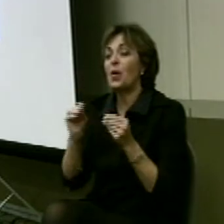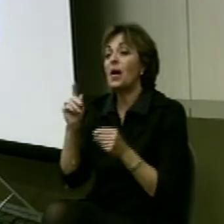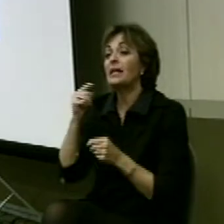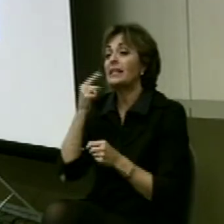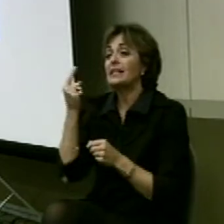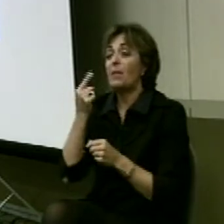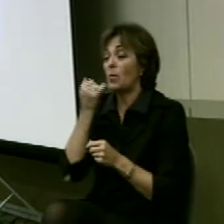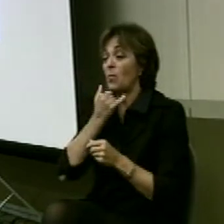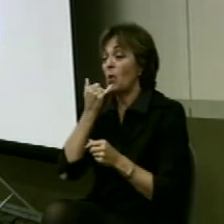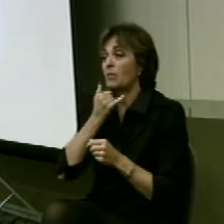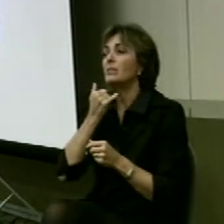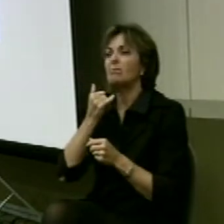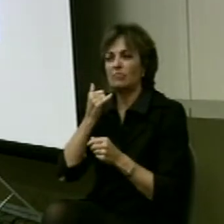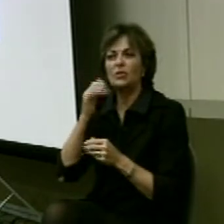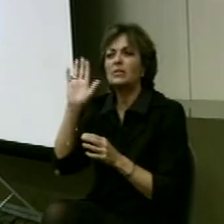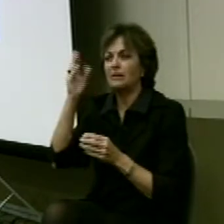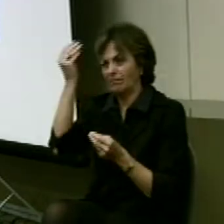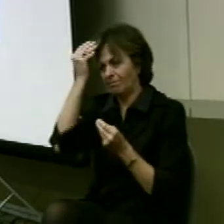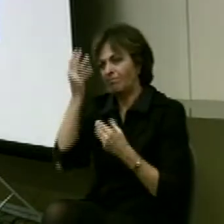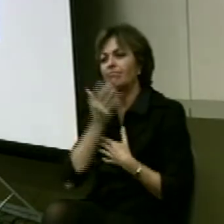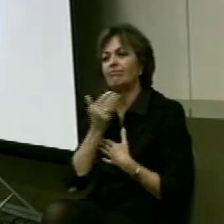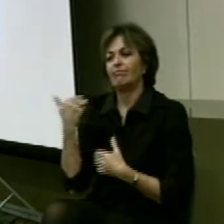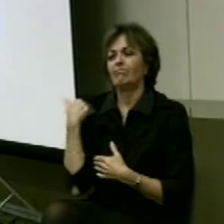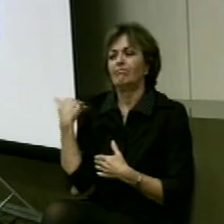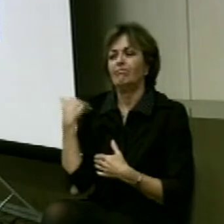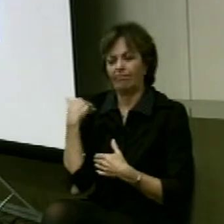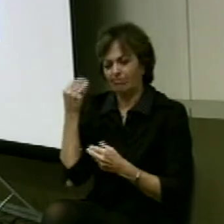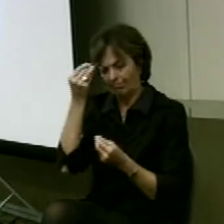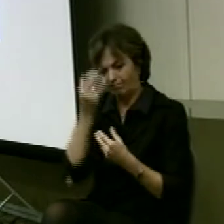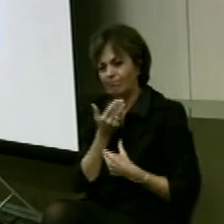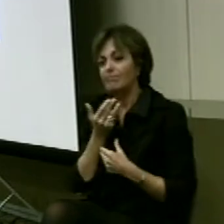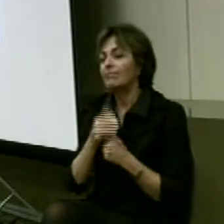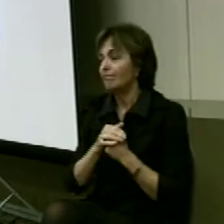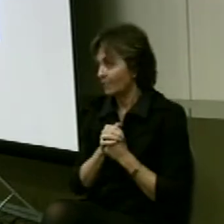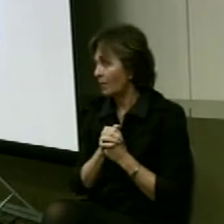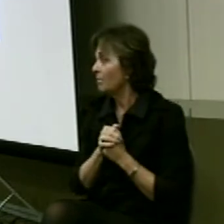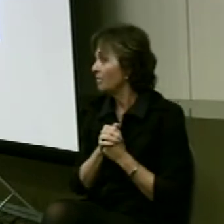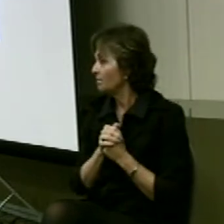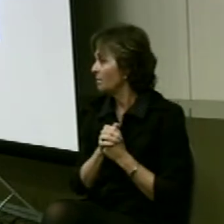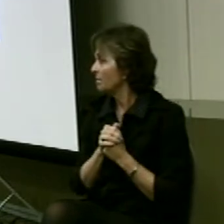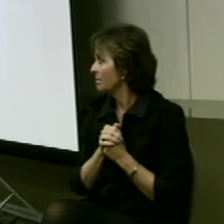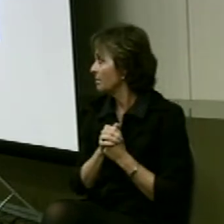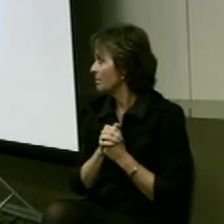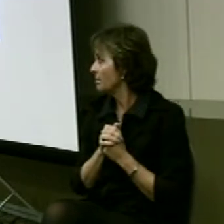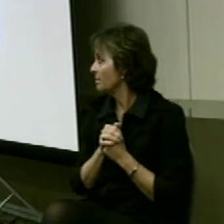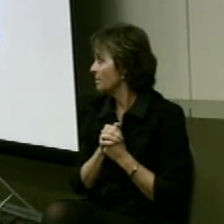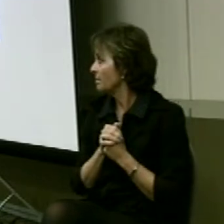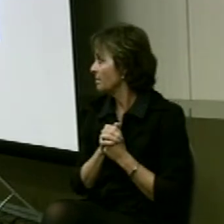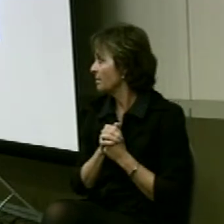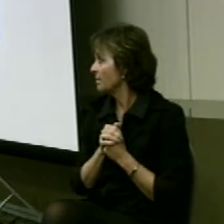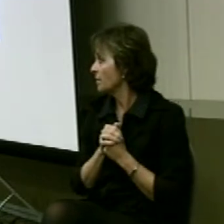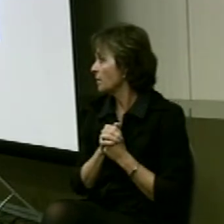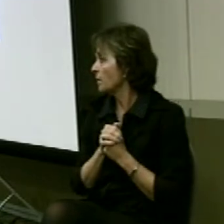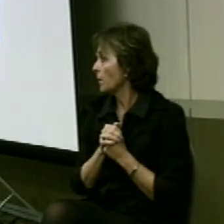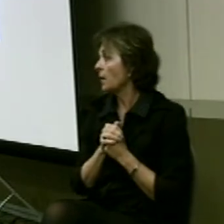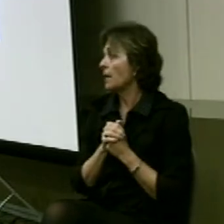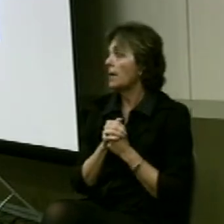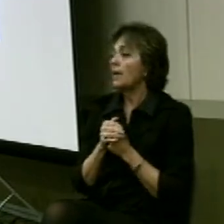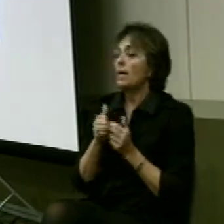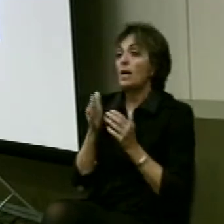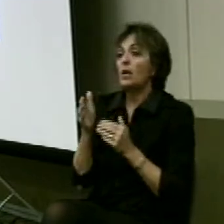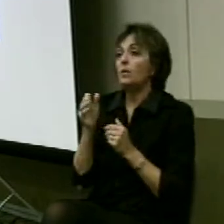is a real life story. If I say something inaccurate, if you could please just jump in and say, no, that's not the way it was. It was this way.